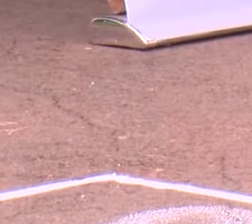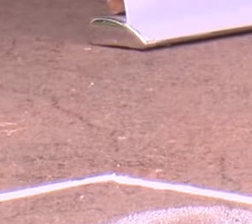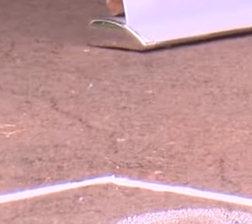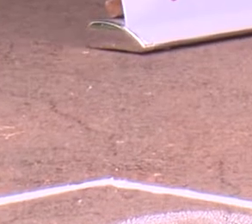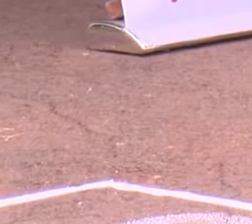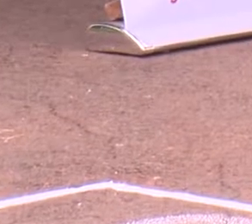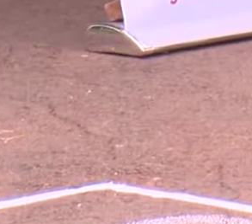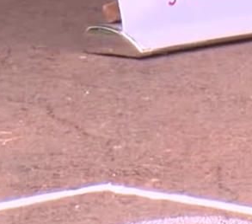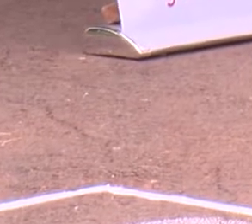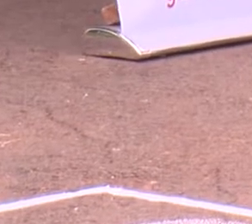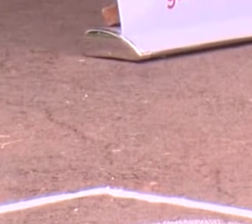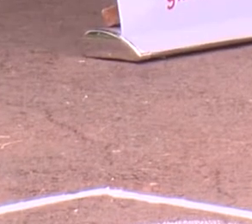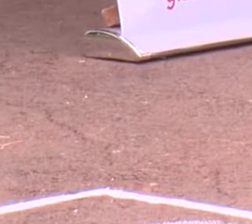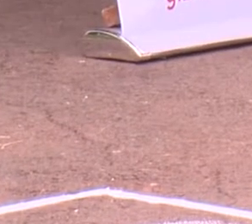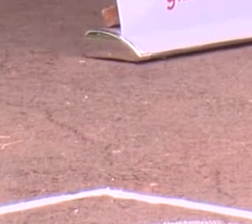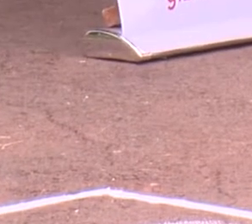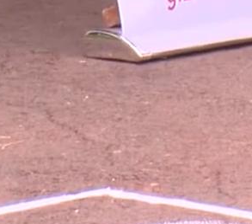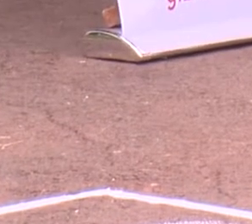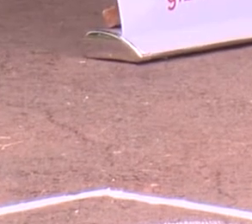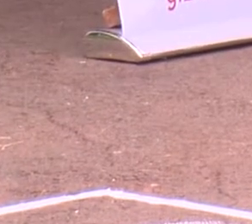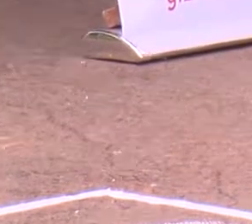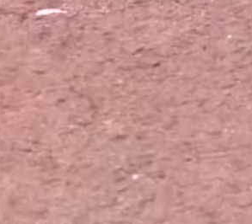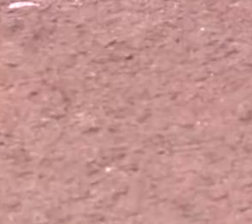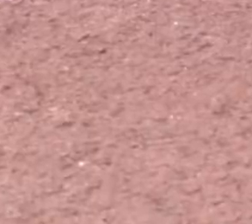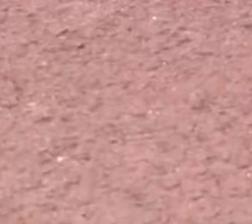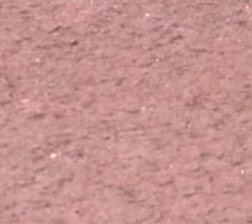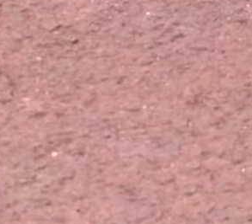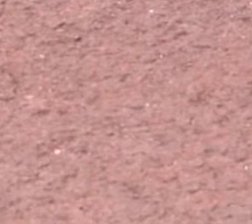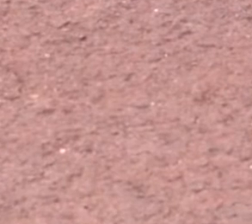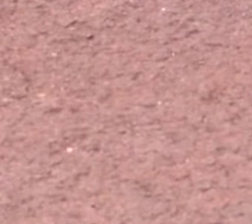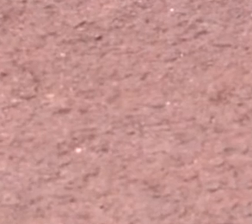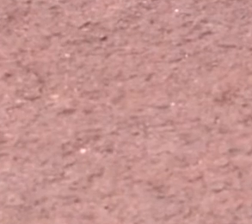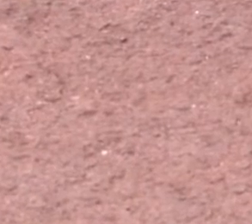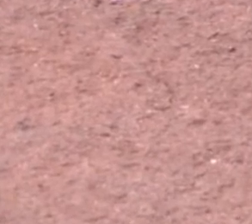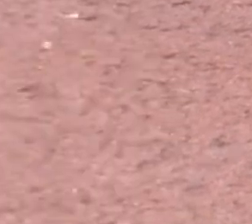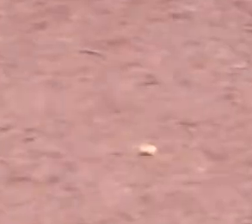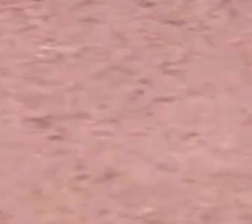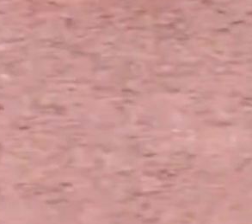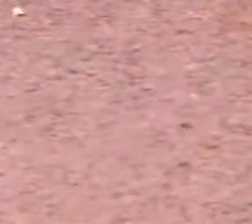On toes, on toes. Awesome, let's go.